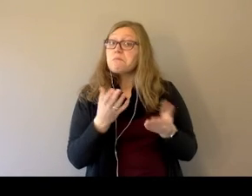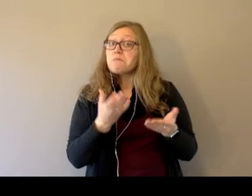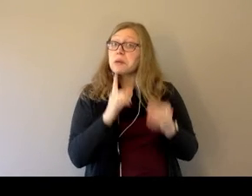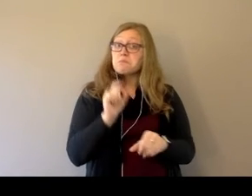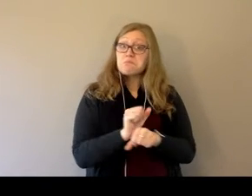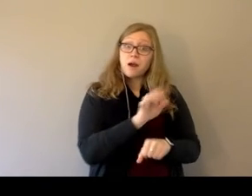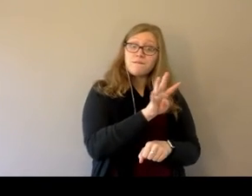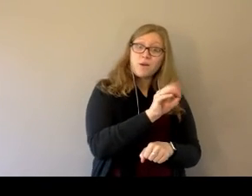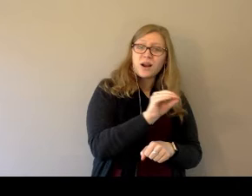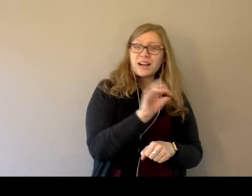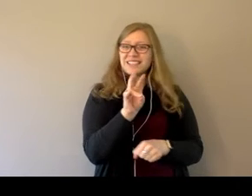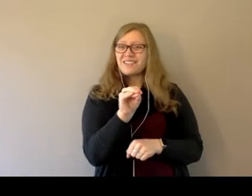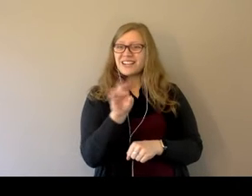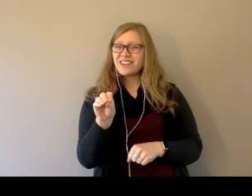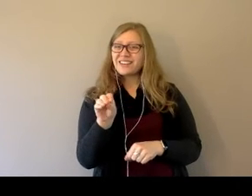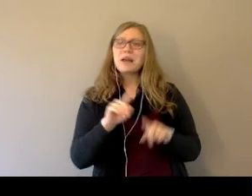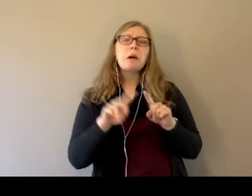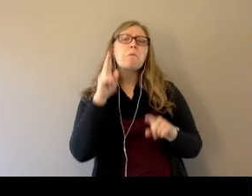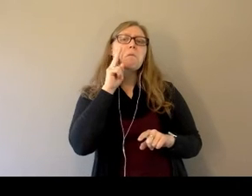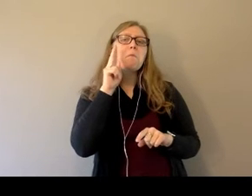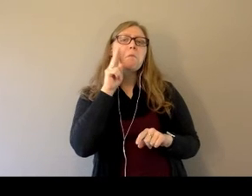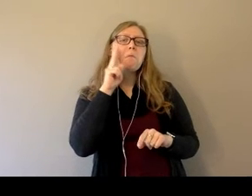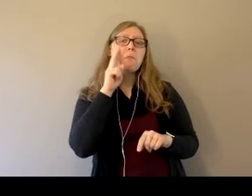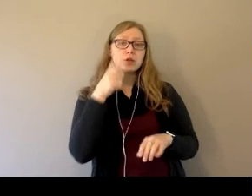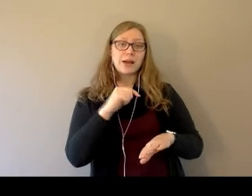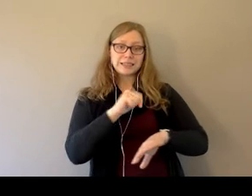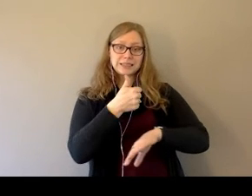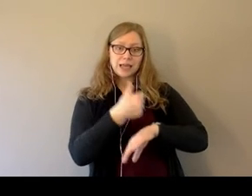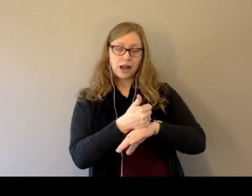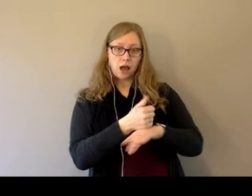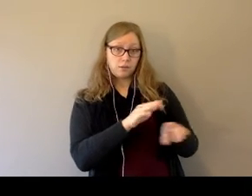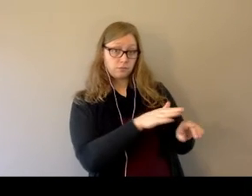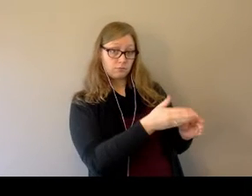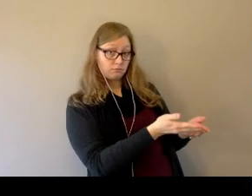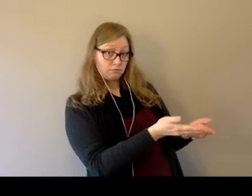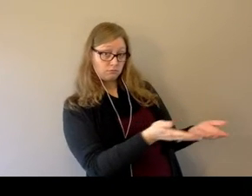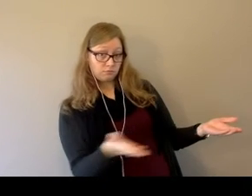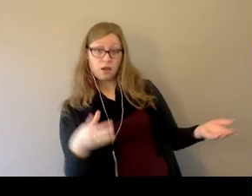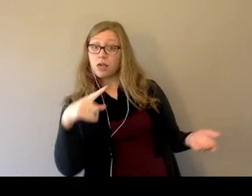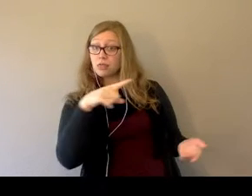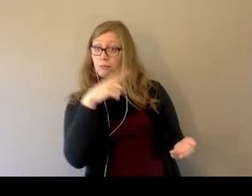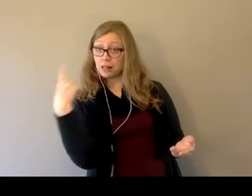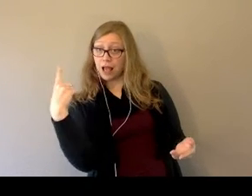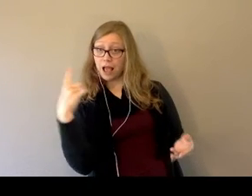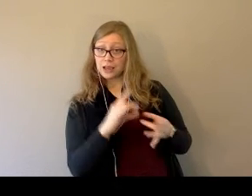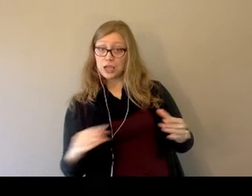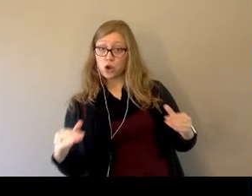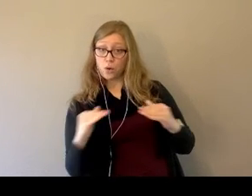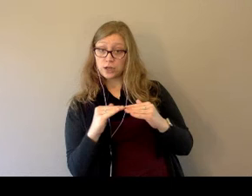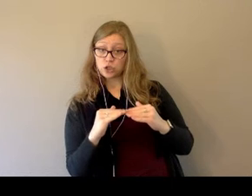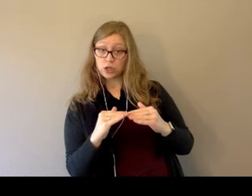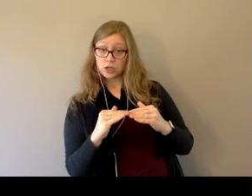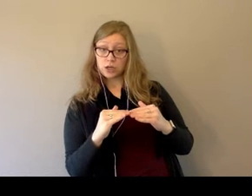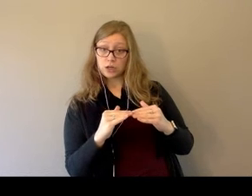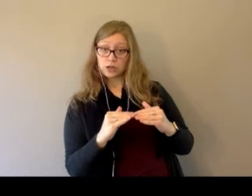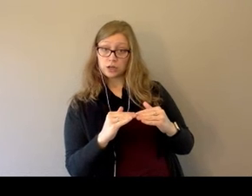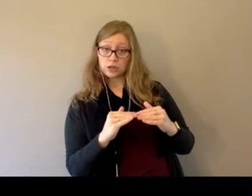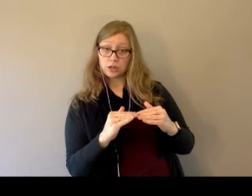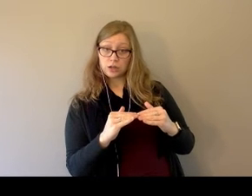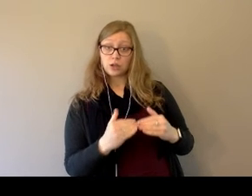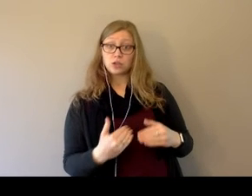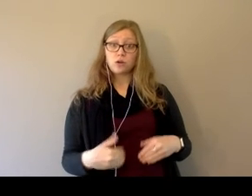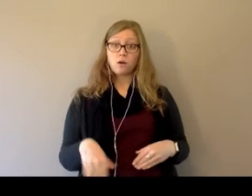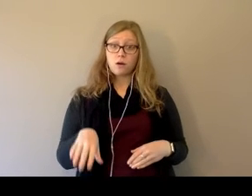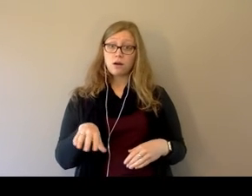but let's see. So I set up this equation. I have 7 and 5 is 12 plus 4, that's